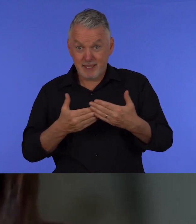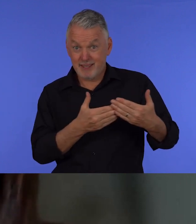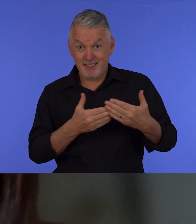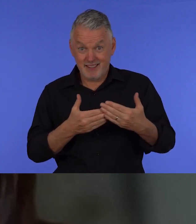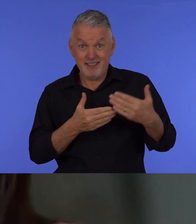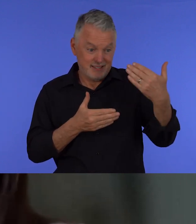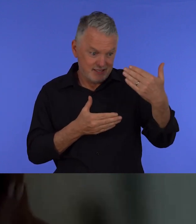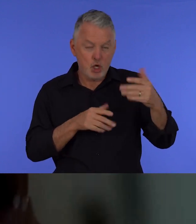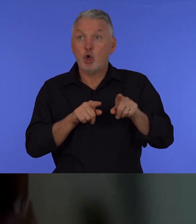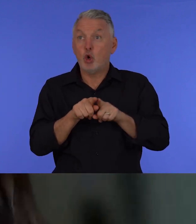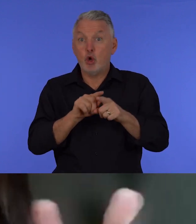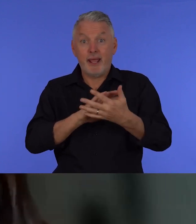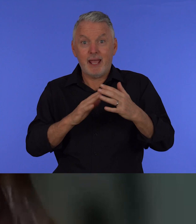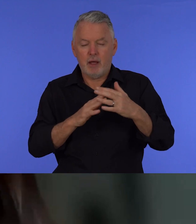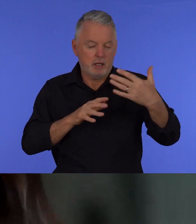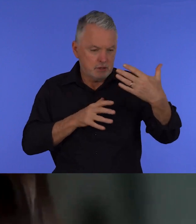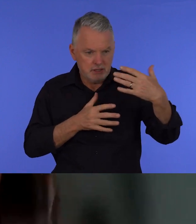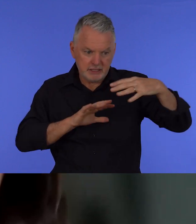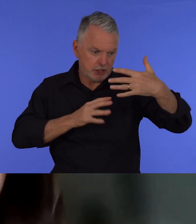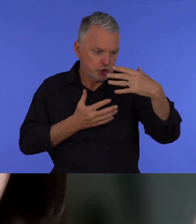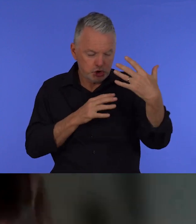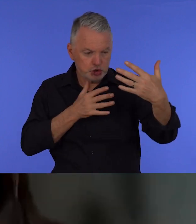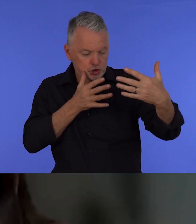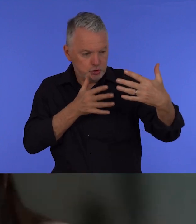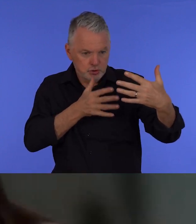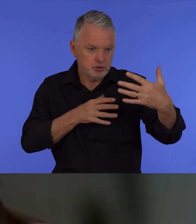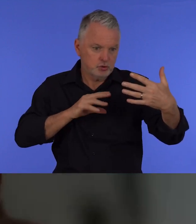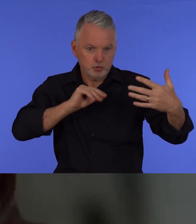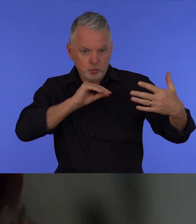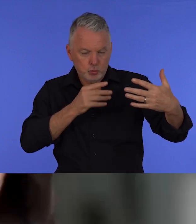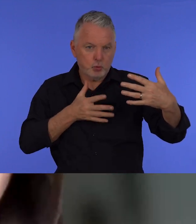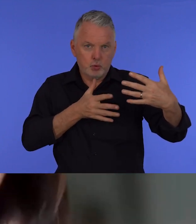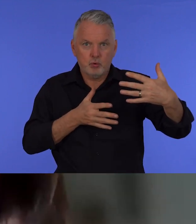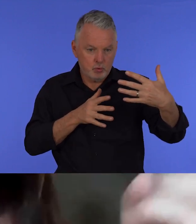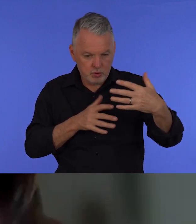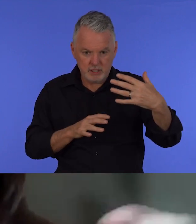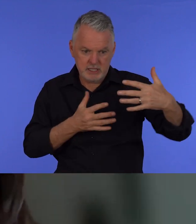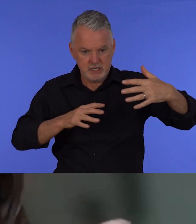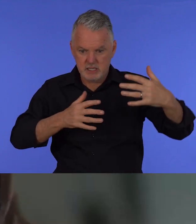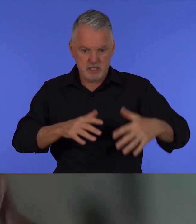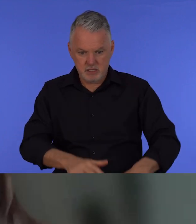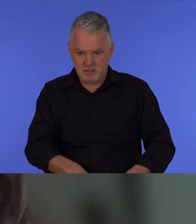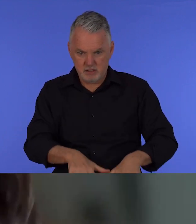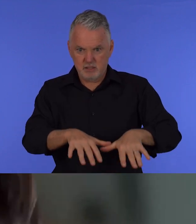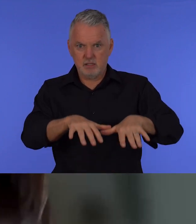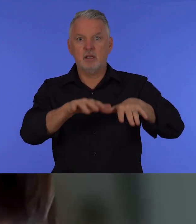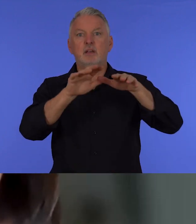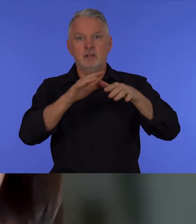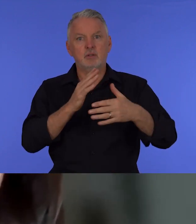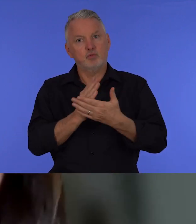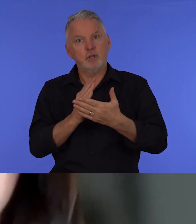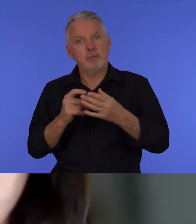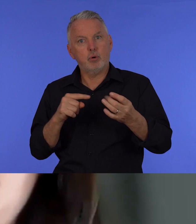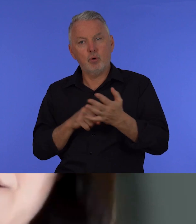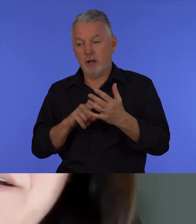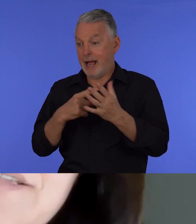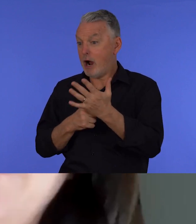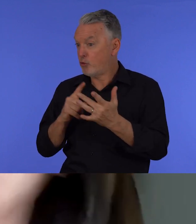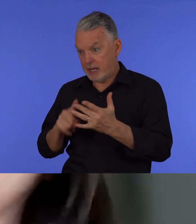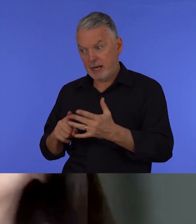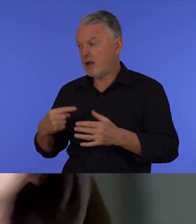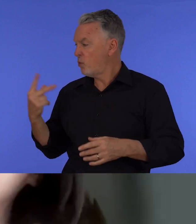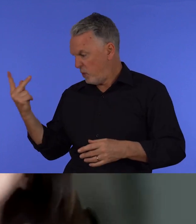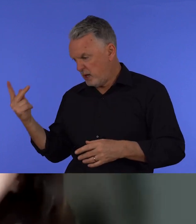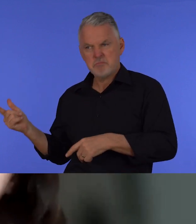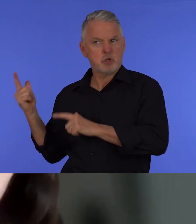works, obviously, from a baby is that, you learn by sort of touching and navigating and trying things. And, I